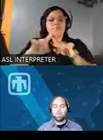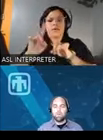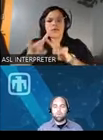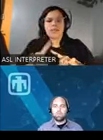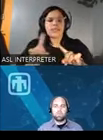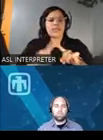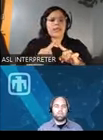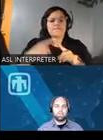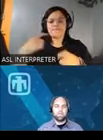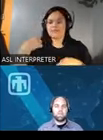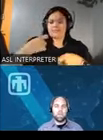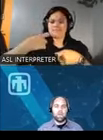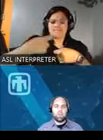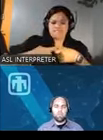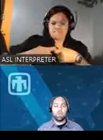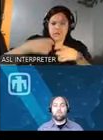in Puerto Rico to